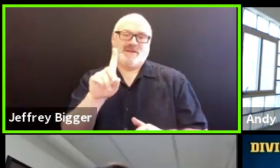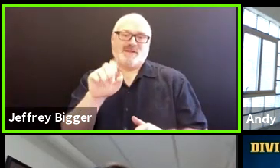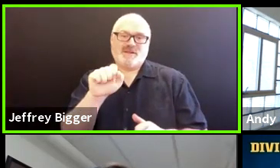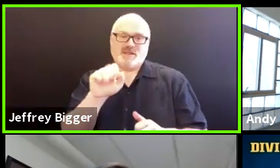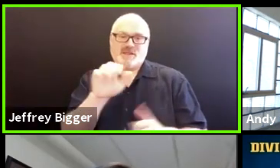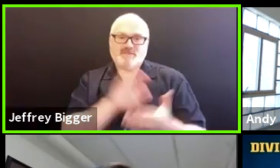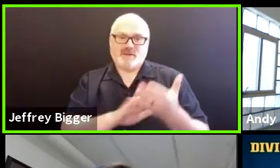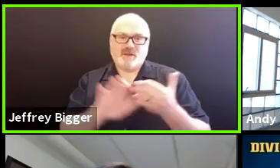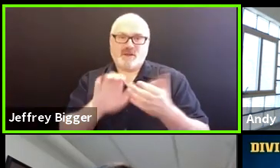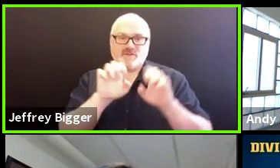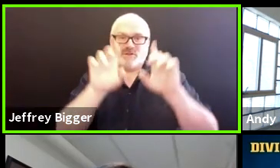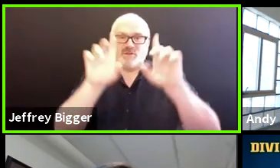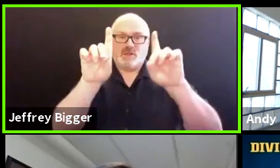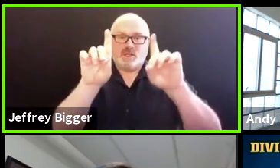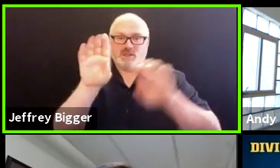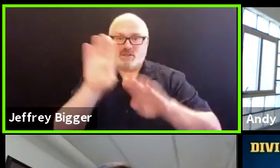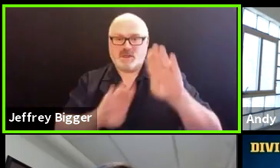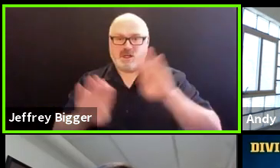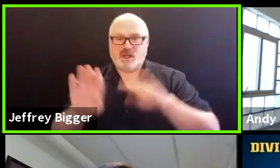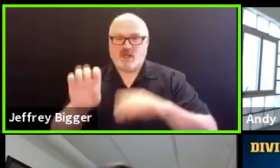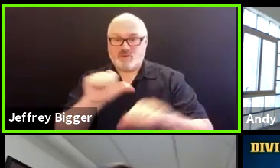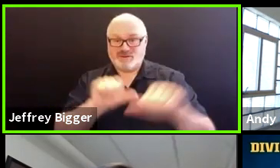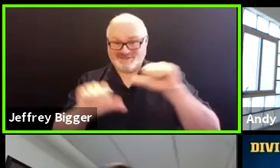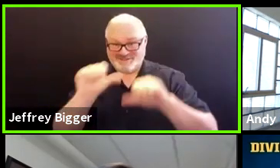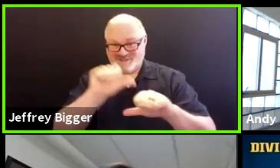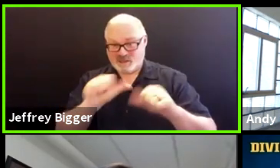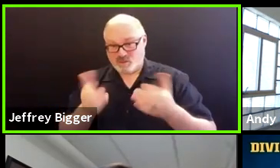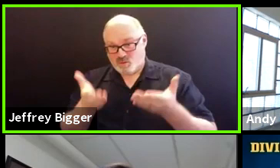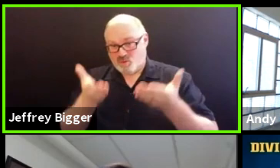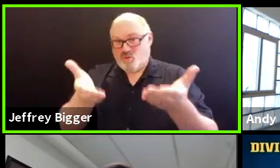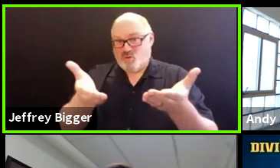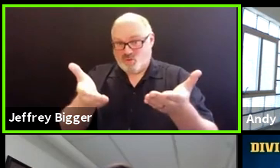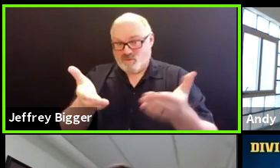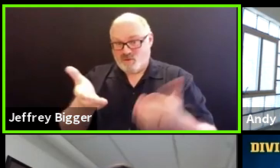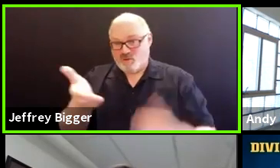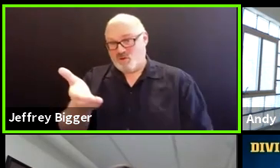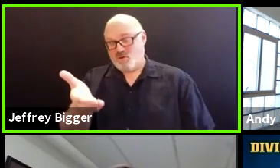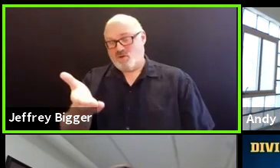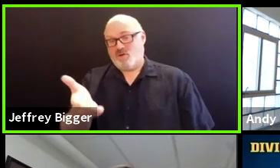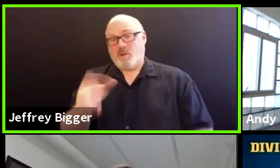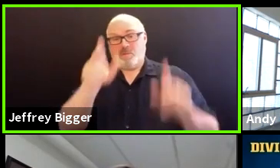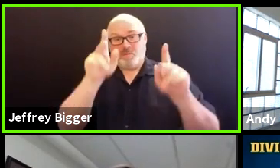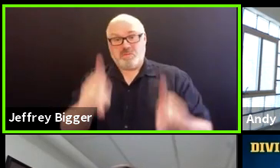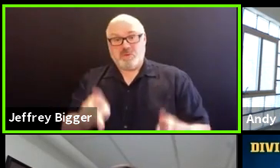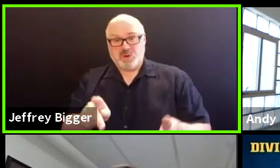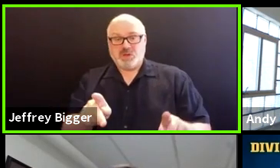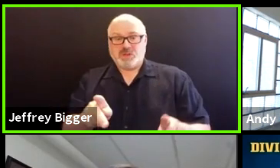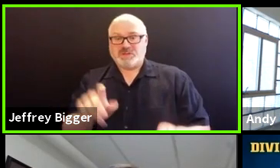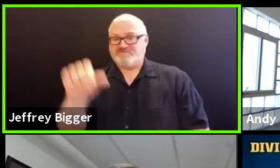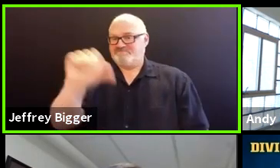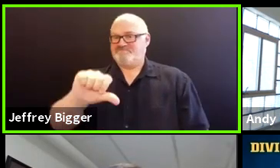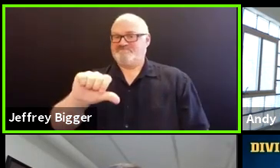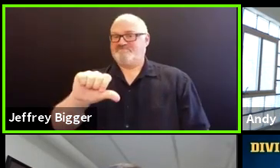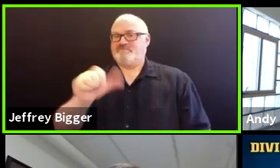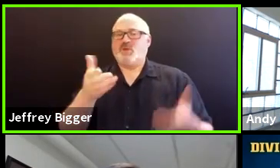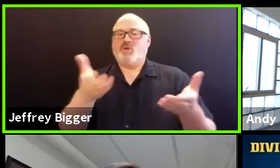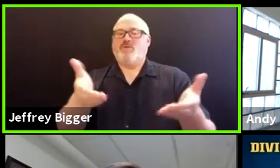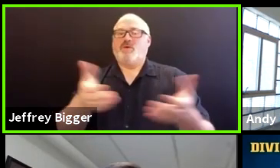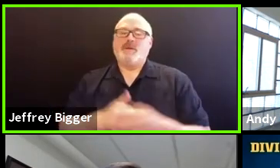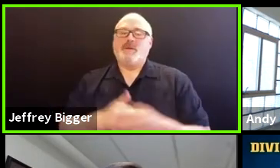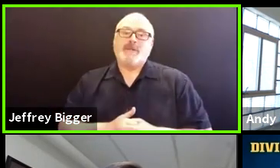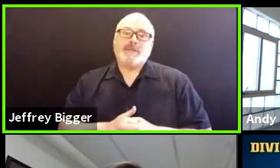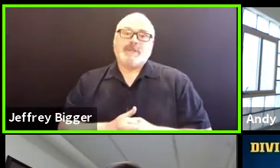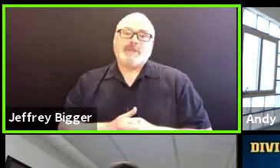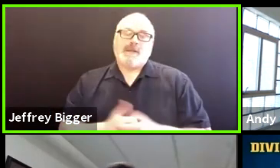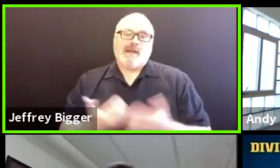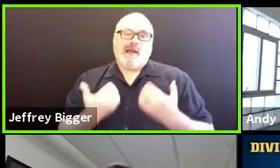Sciences. We made an offer. And the candidate we made the offer to ultimately declined the offer.